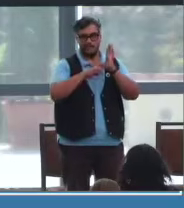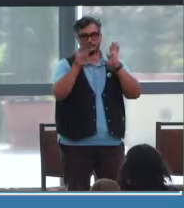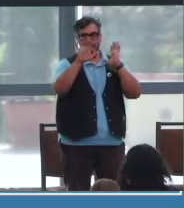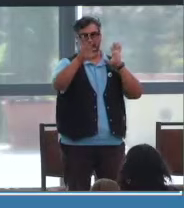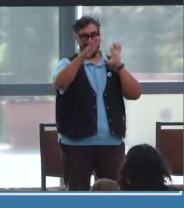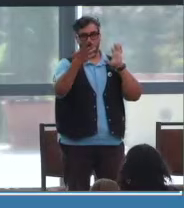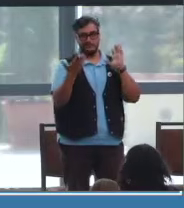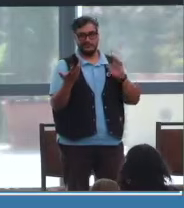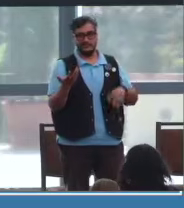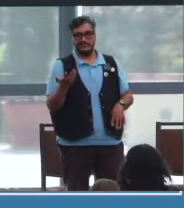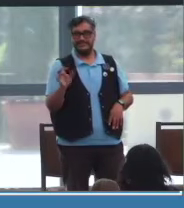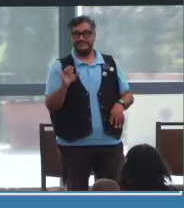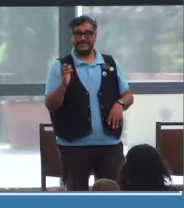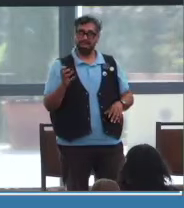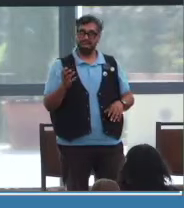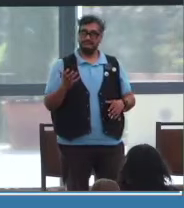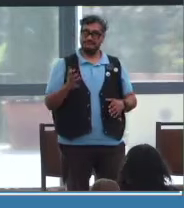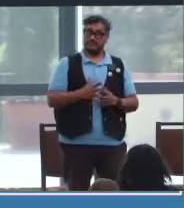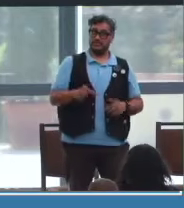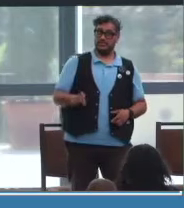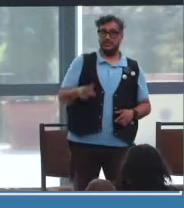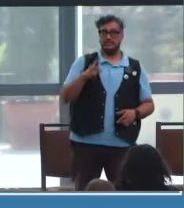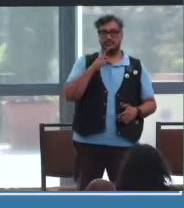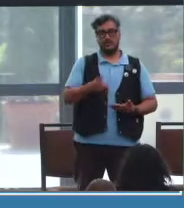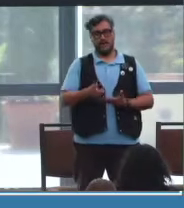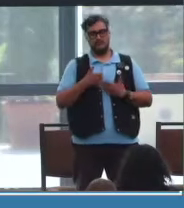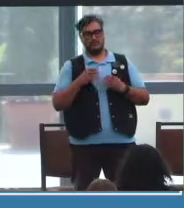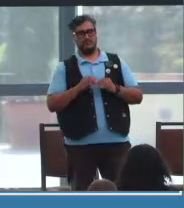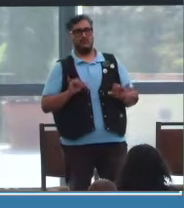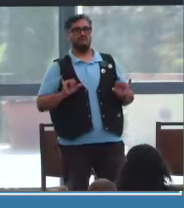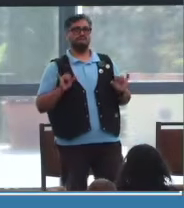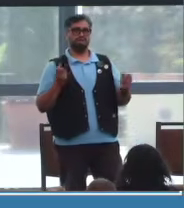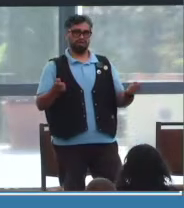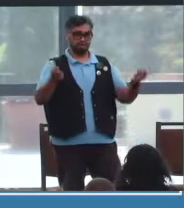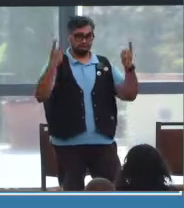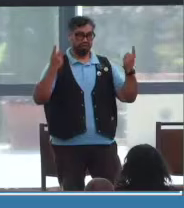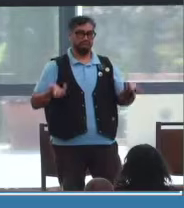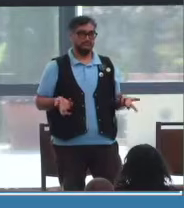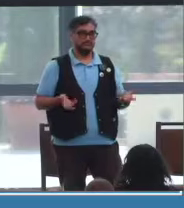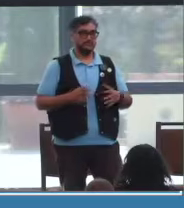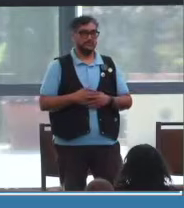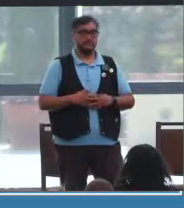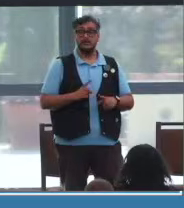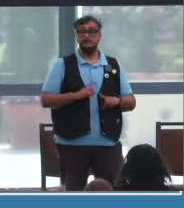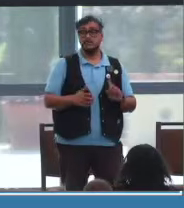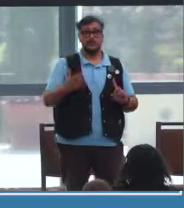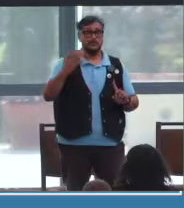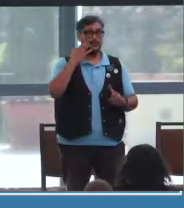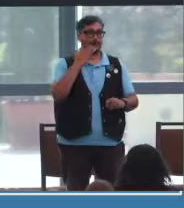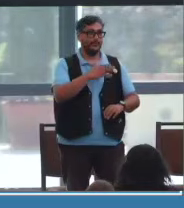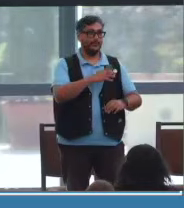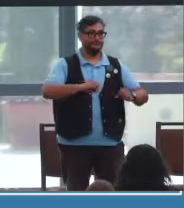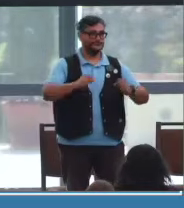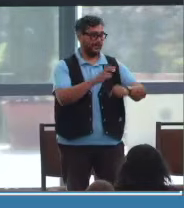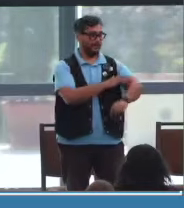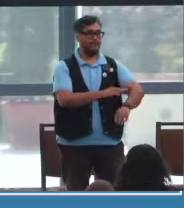as really, I think, needs to be done to help us understand menopause. But we know vasomotor symptoms, those are